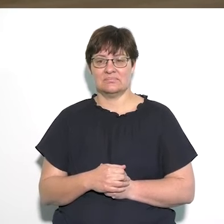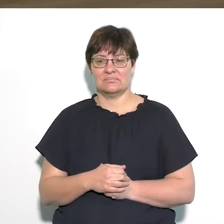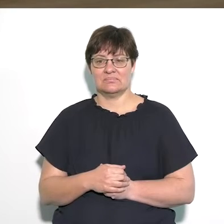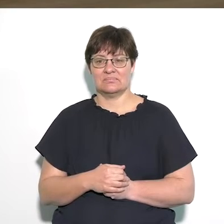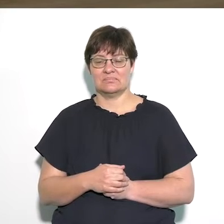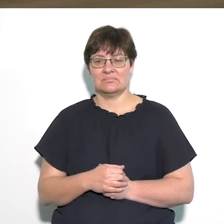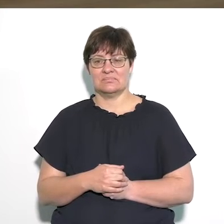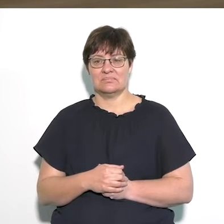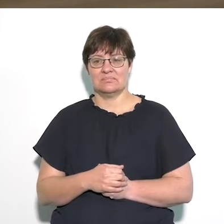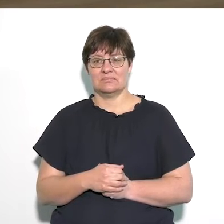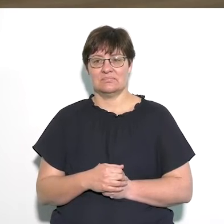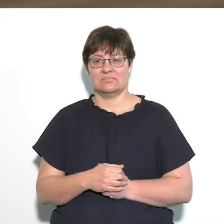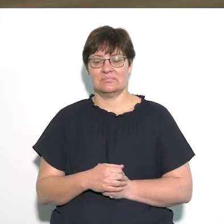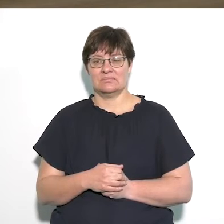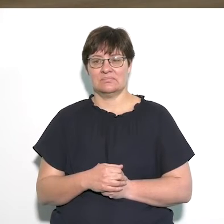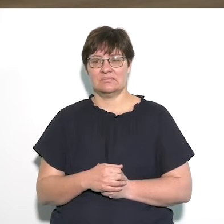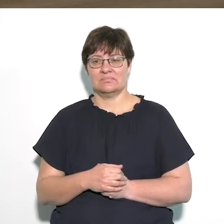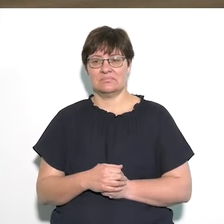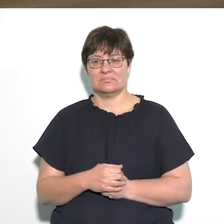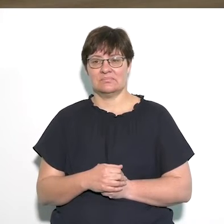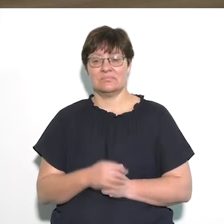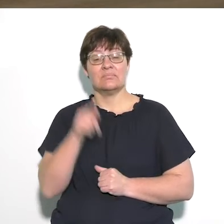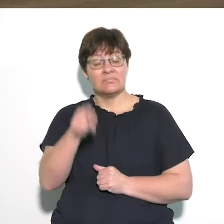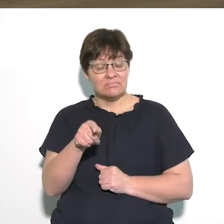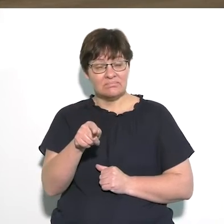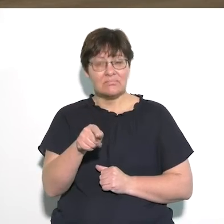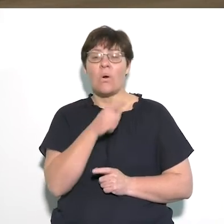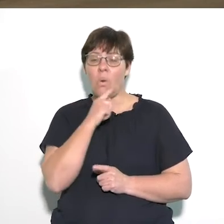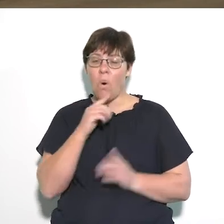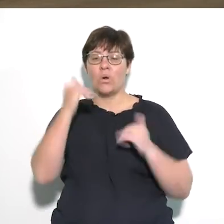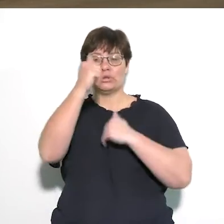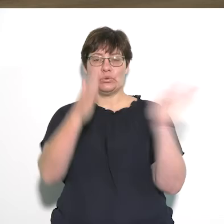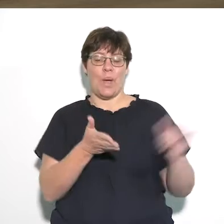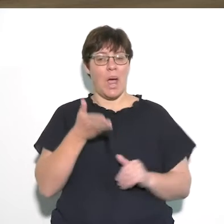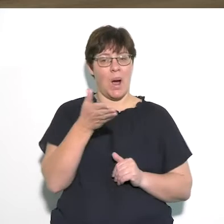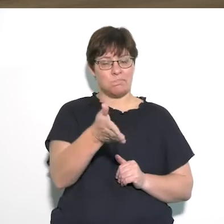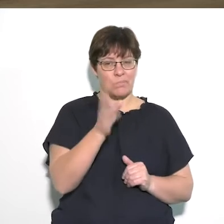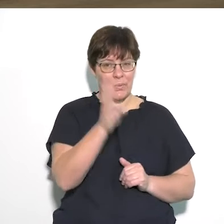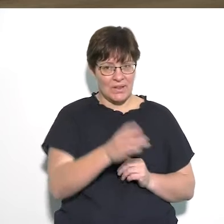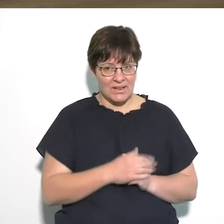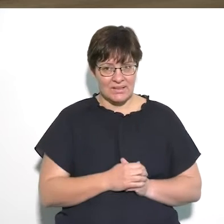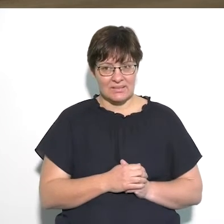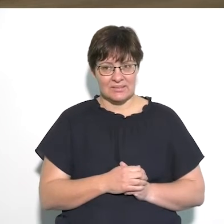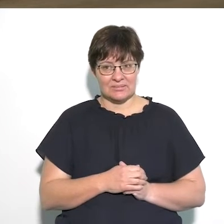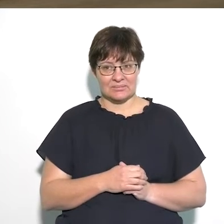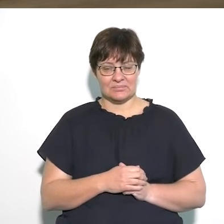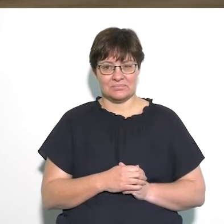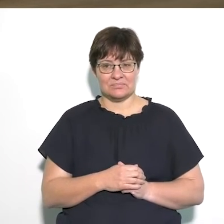glue on, and this envelope is where all the squares are going to go into.